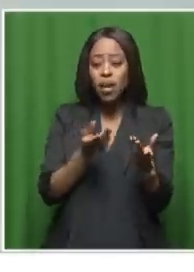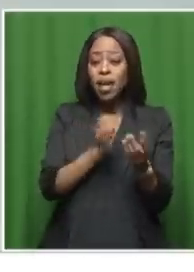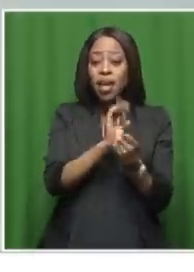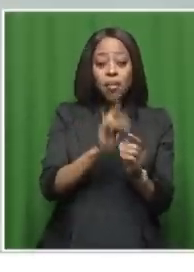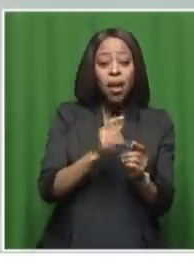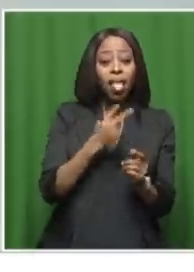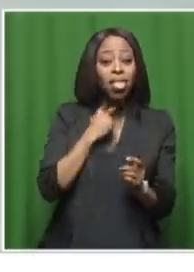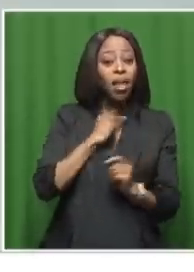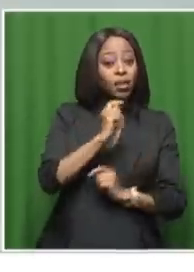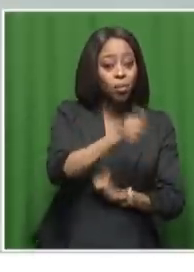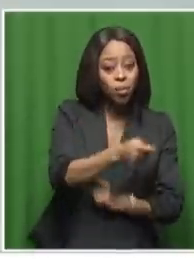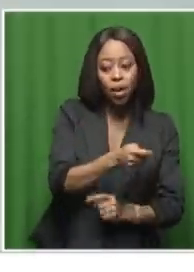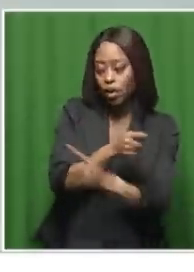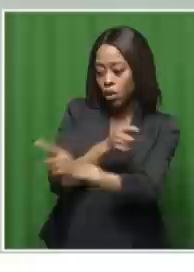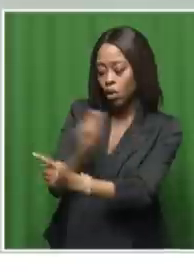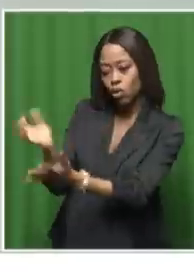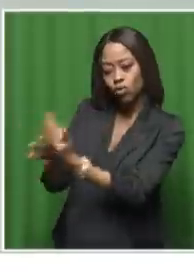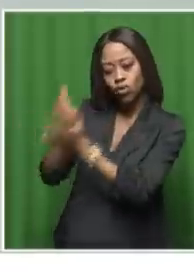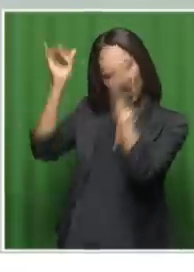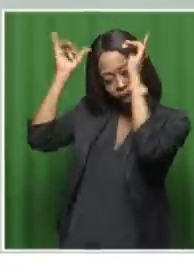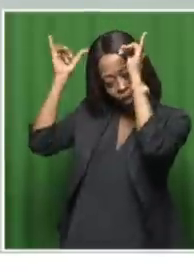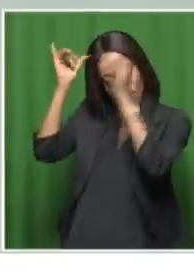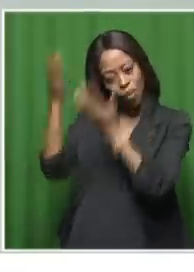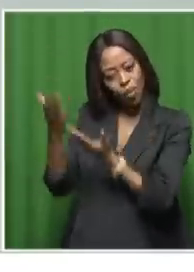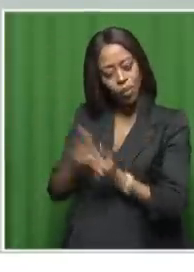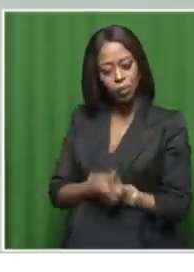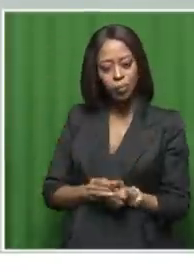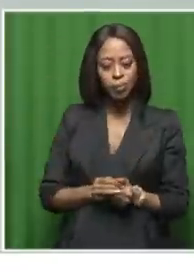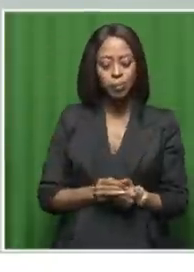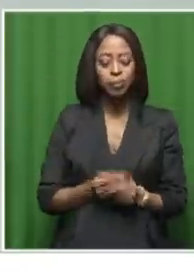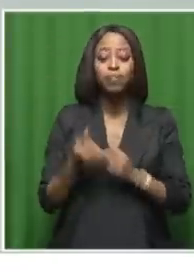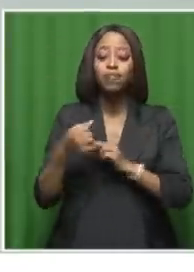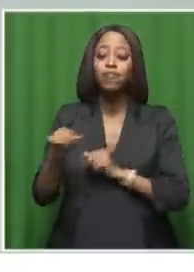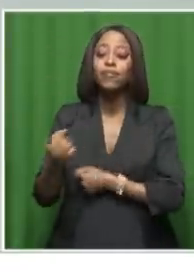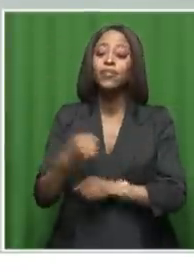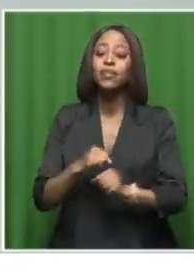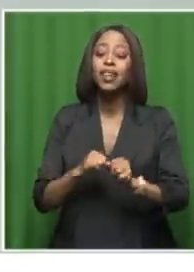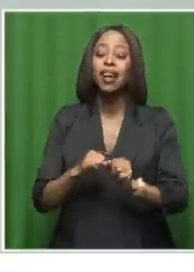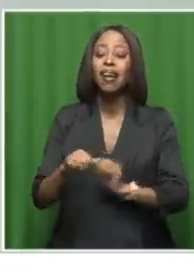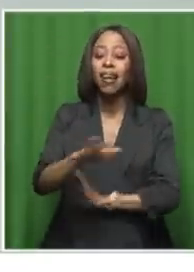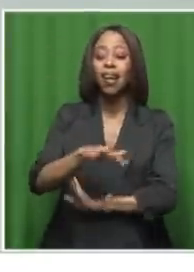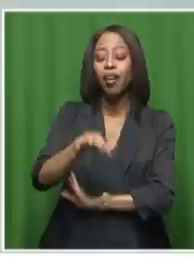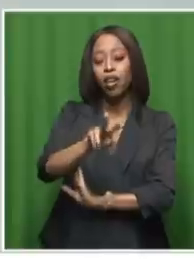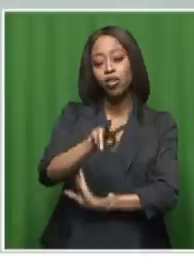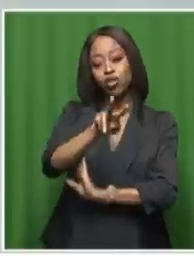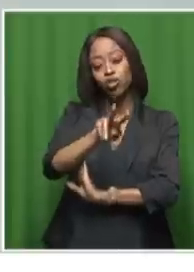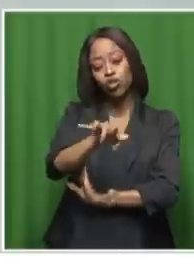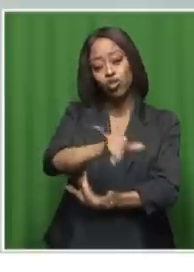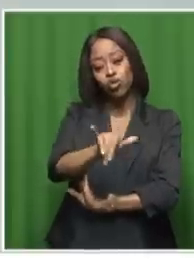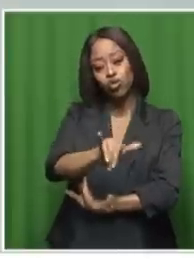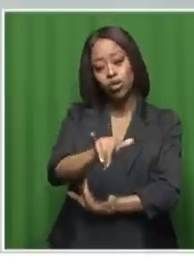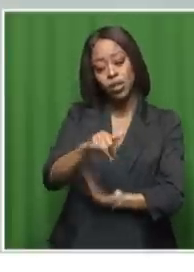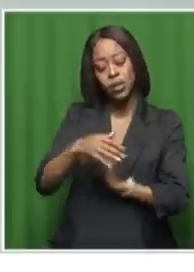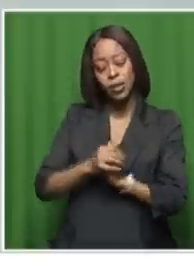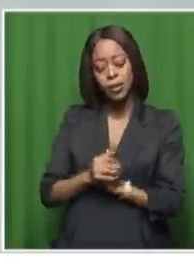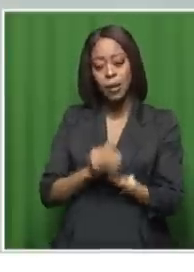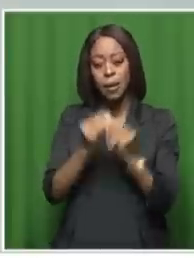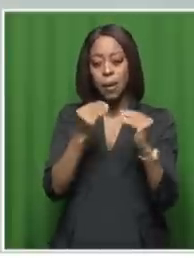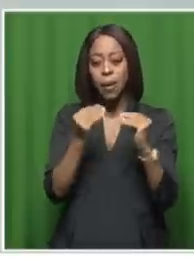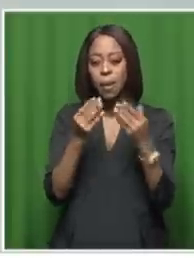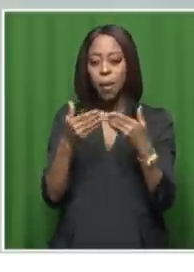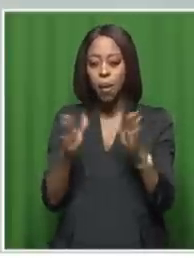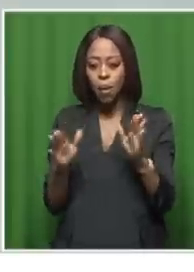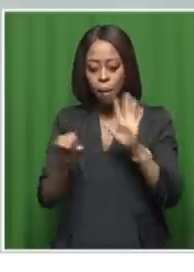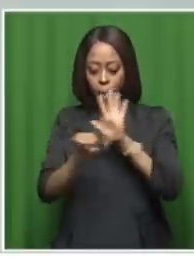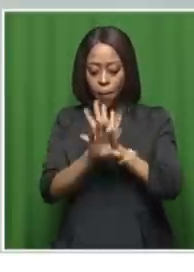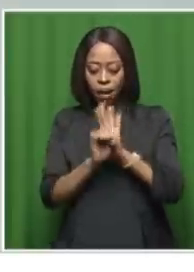yourselves. Those are the likes of the things that we're looking at. The second strategic area where changes are needed to unlock SMME and cooperatives' growth is